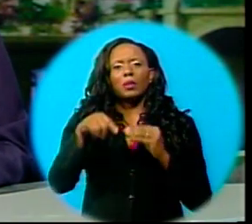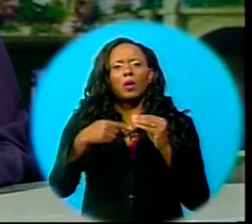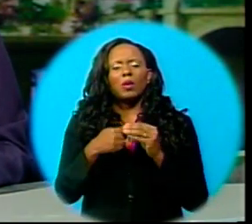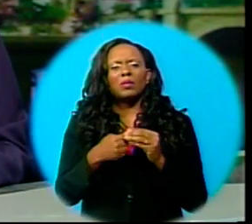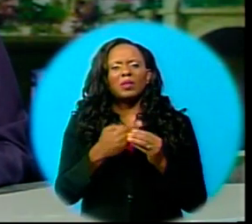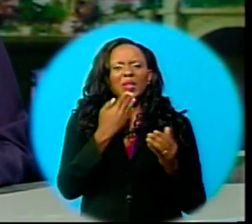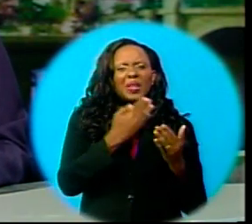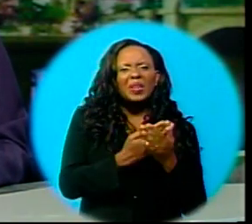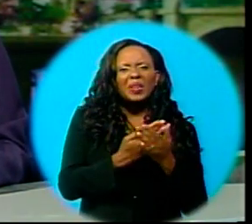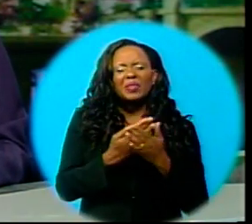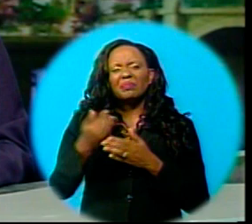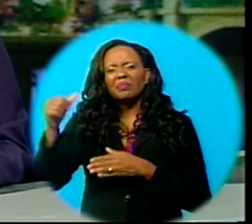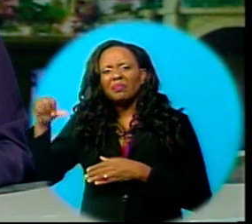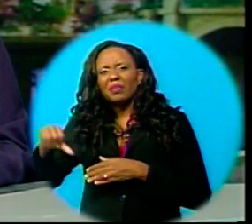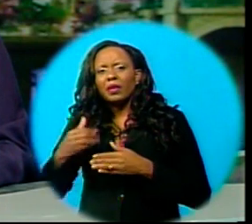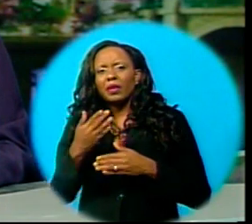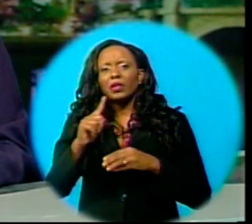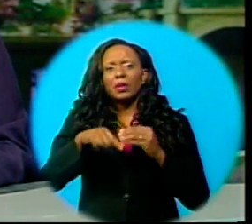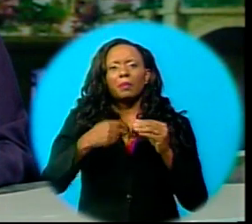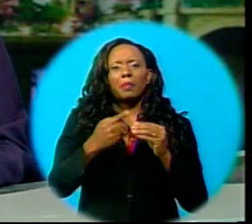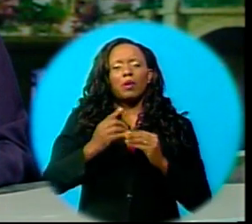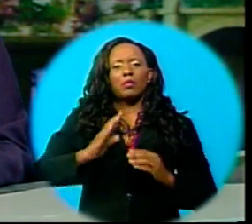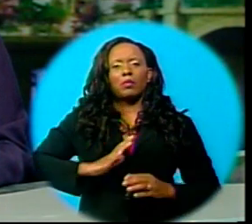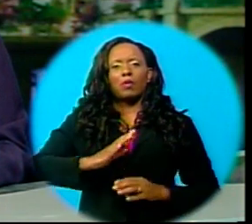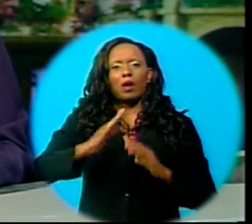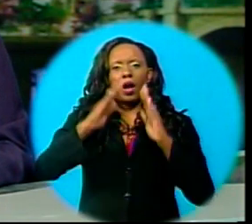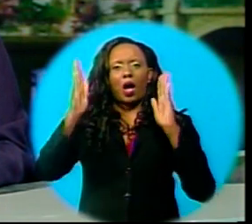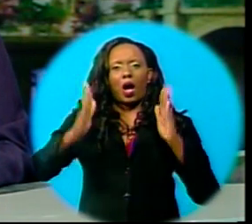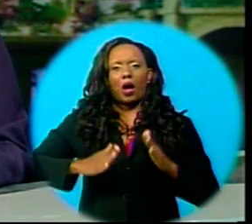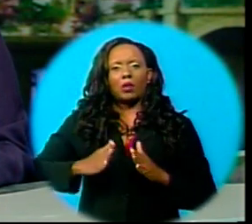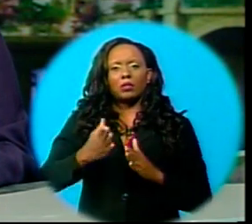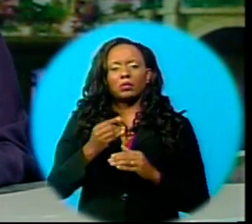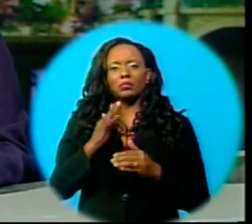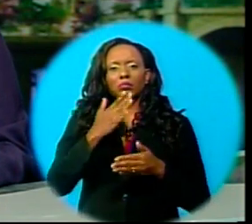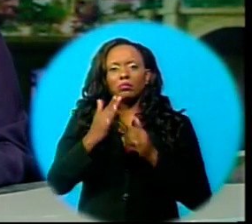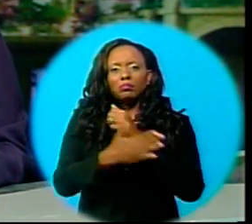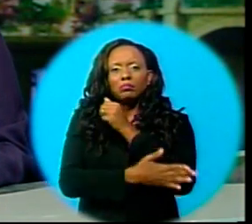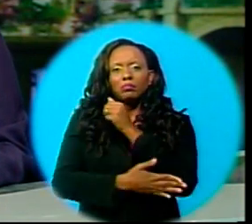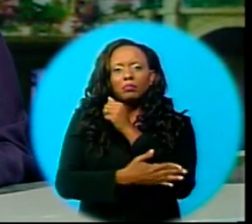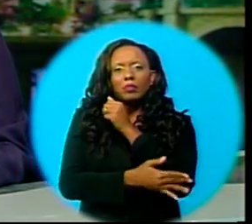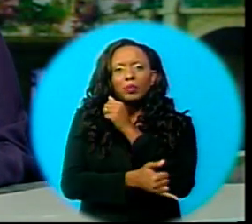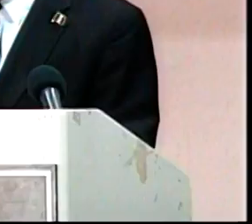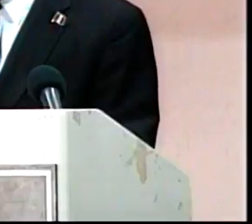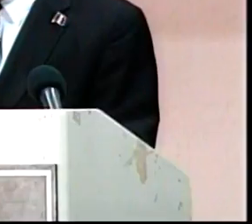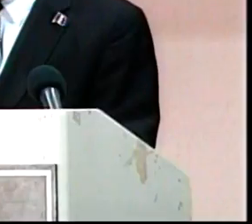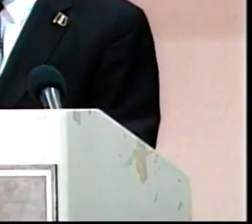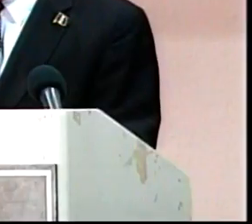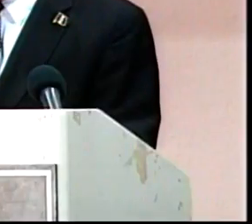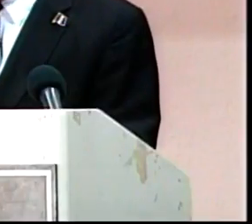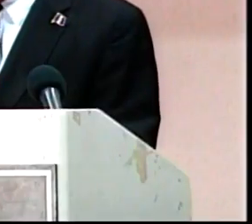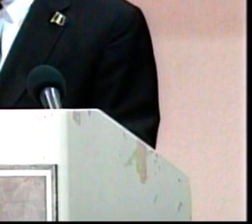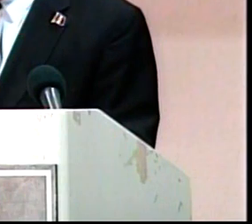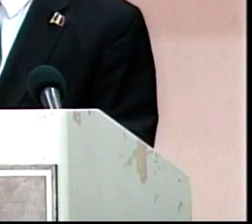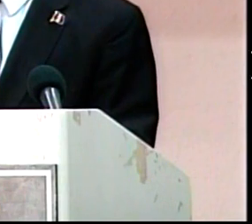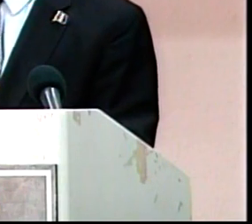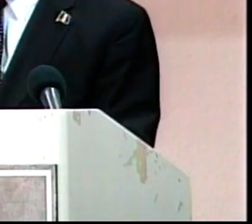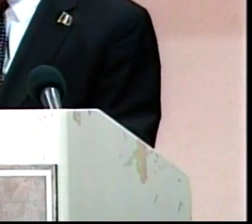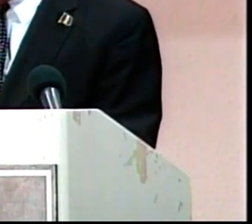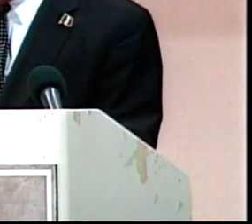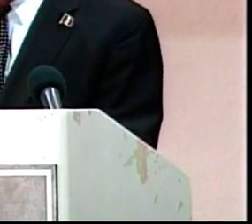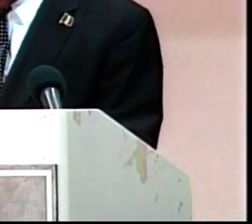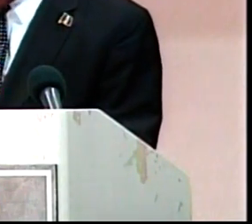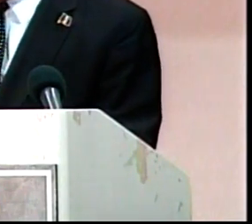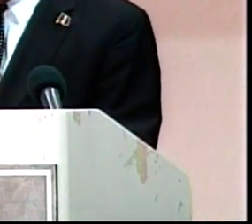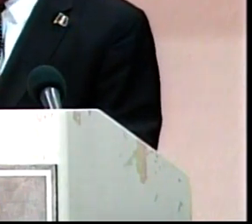of urbanization and identified some of the local urban communities. Improvement of areas such as Cats